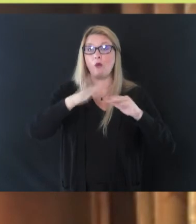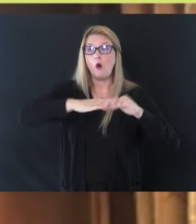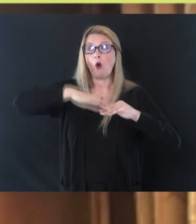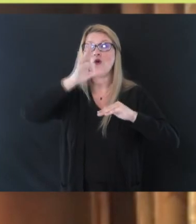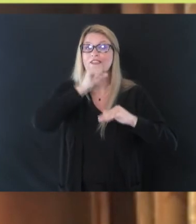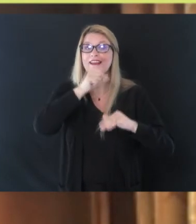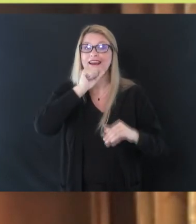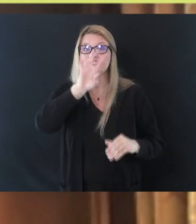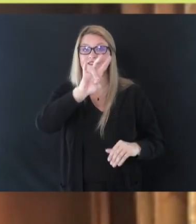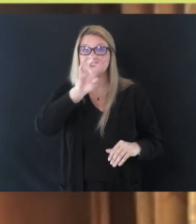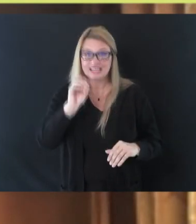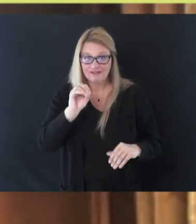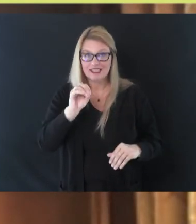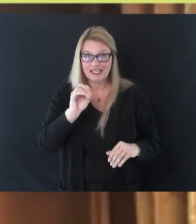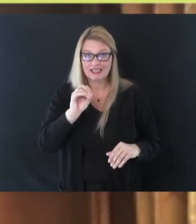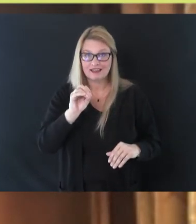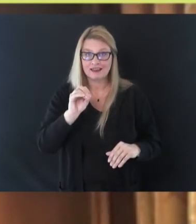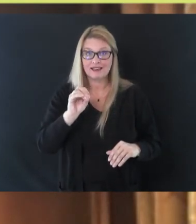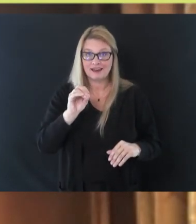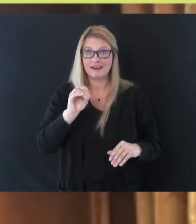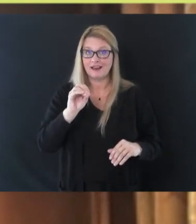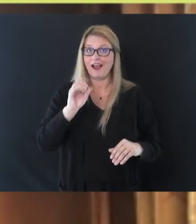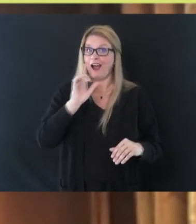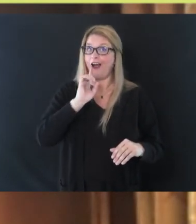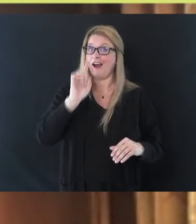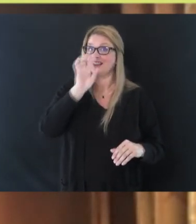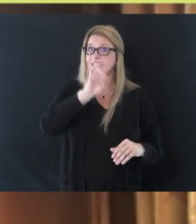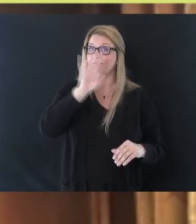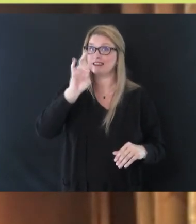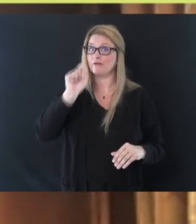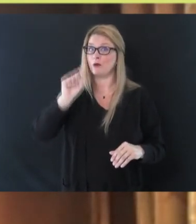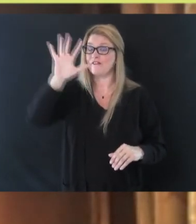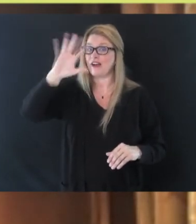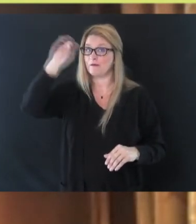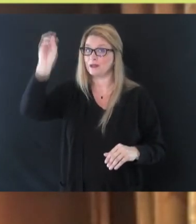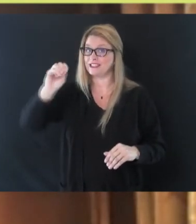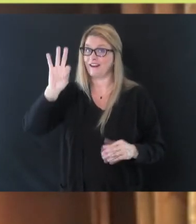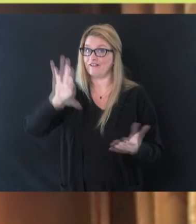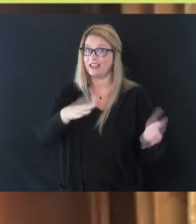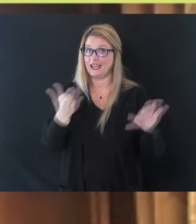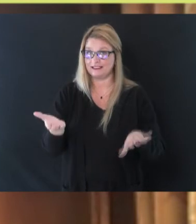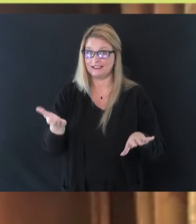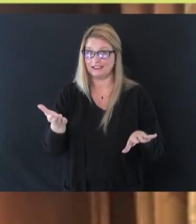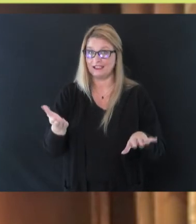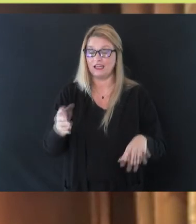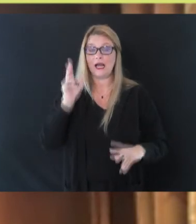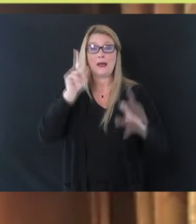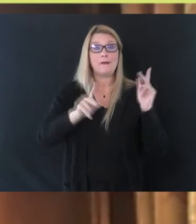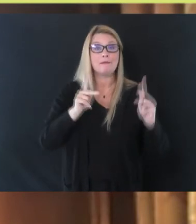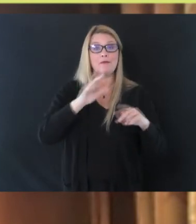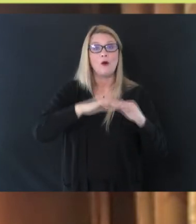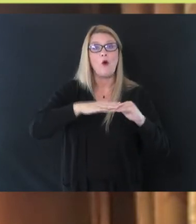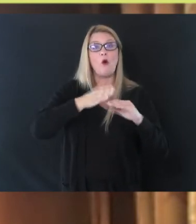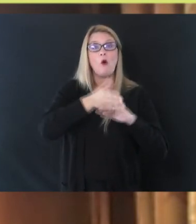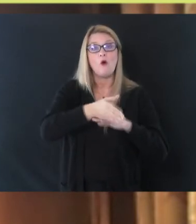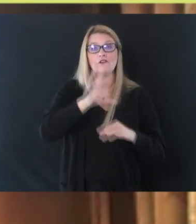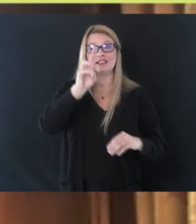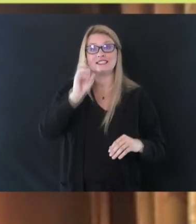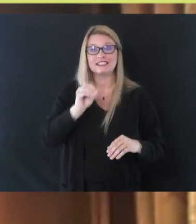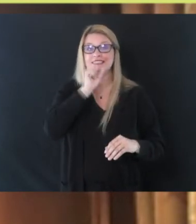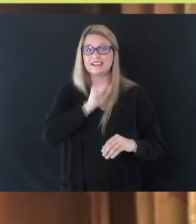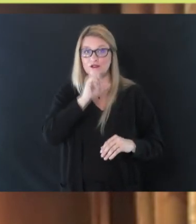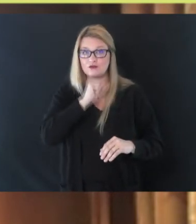old account for 77.5% of our deaths with COVID. People over 60 years old in